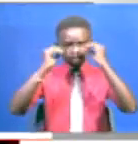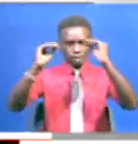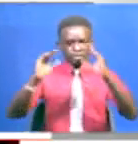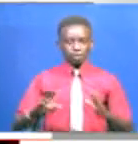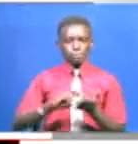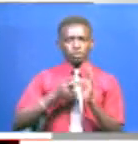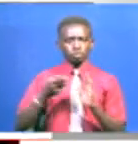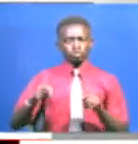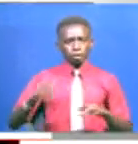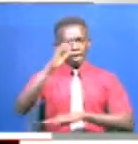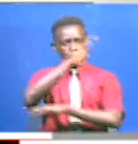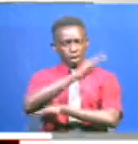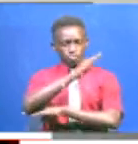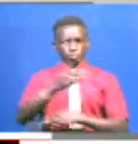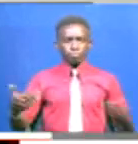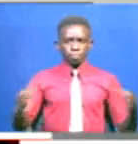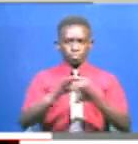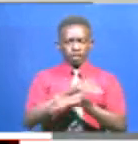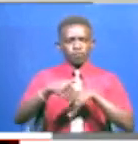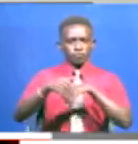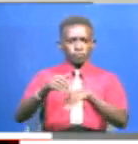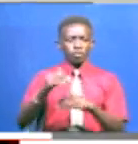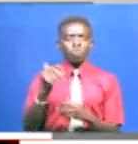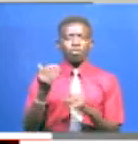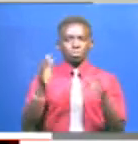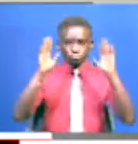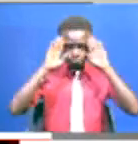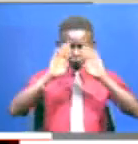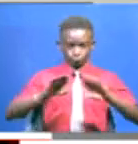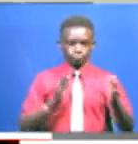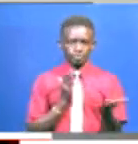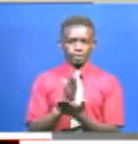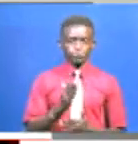in accordance with Islamic rites. John Jacob Curia, Lunchtime News.